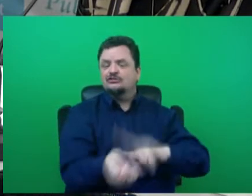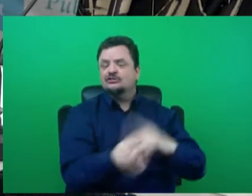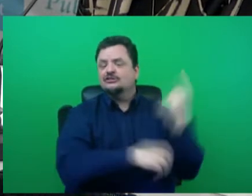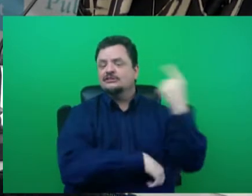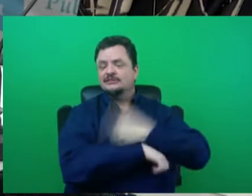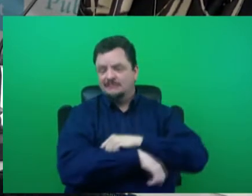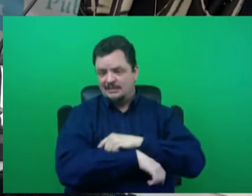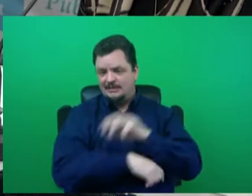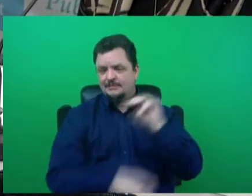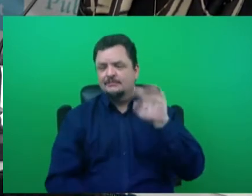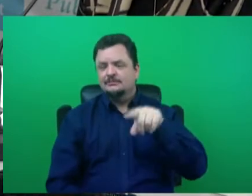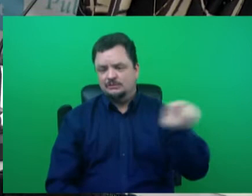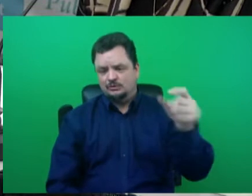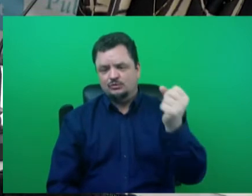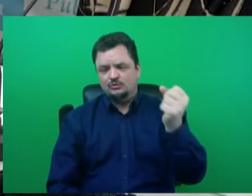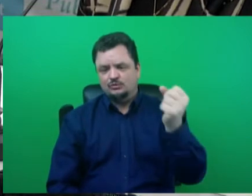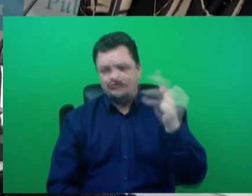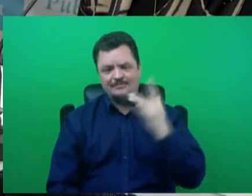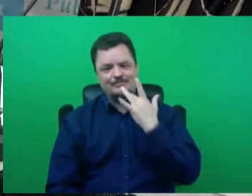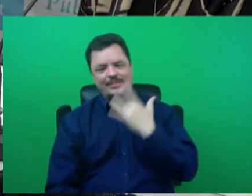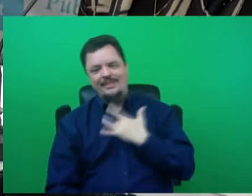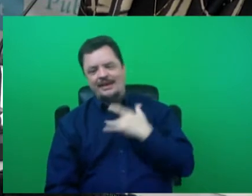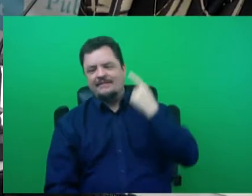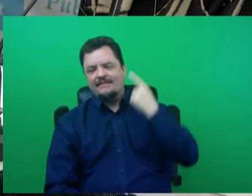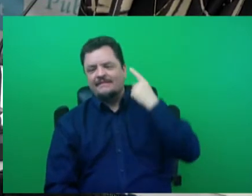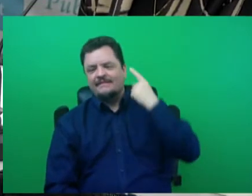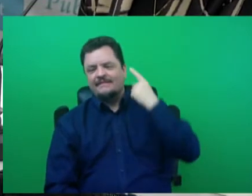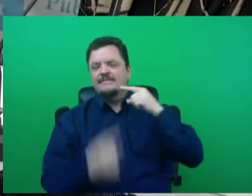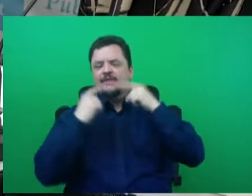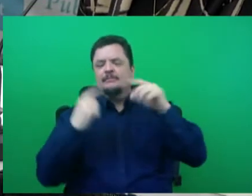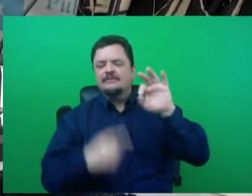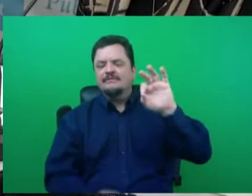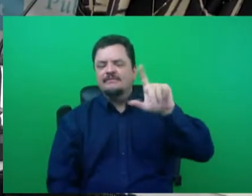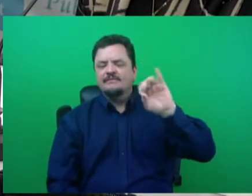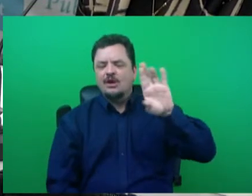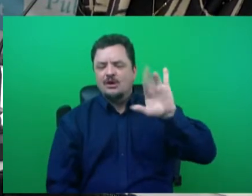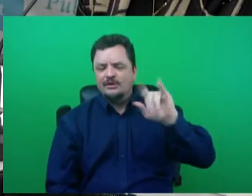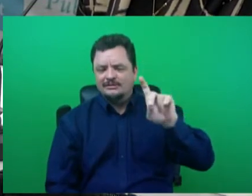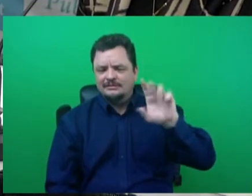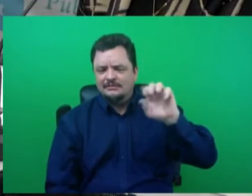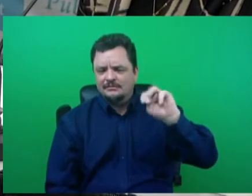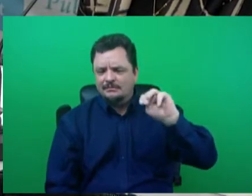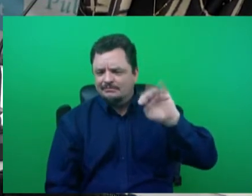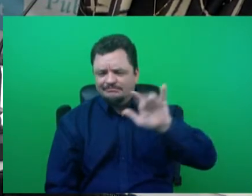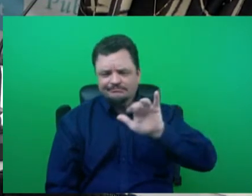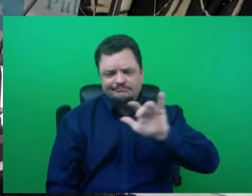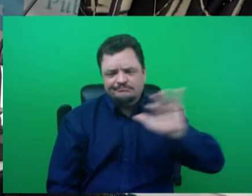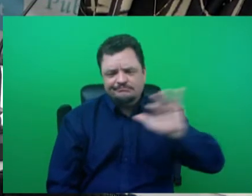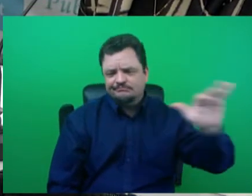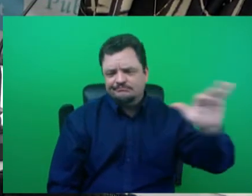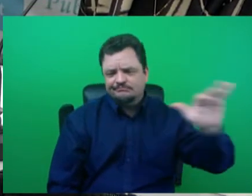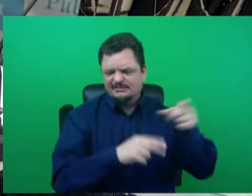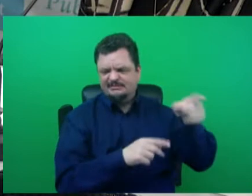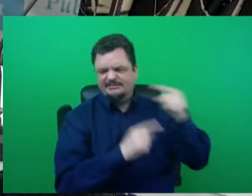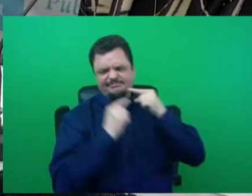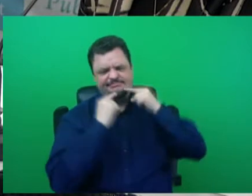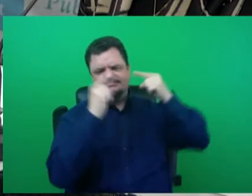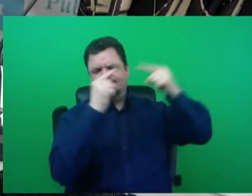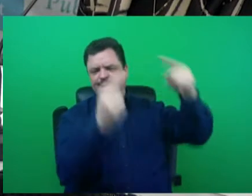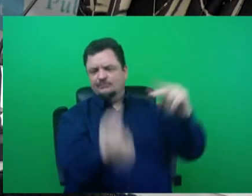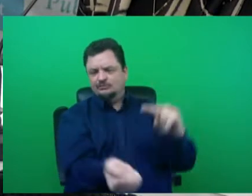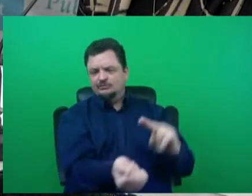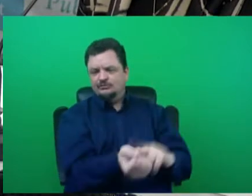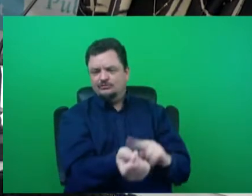Florence Nightingale. And whereas the National Nurses Week honors the contributions and sacrifices of nurses and serves as a